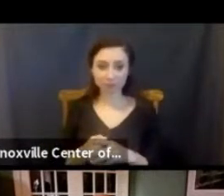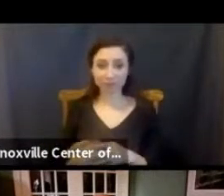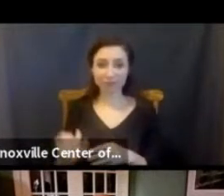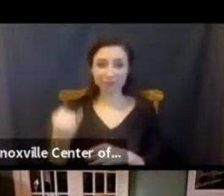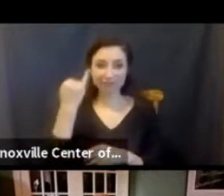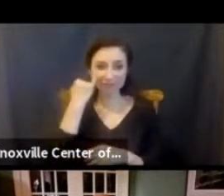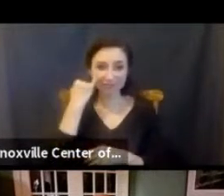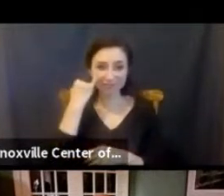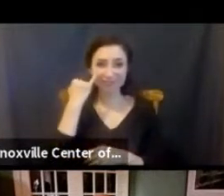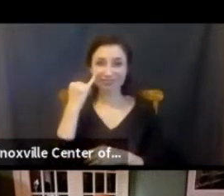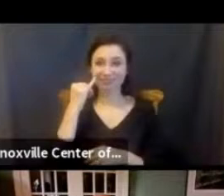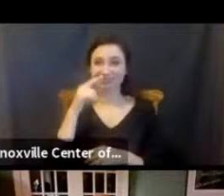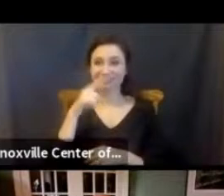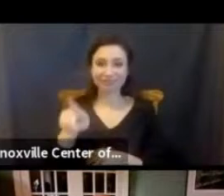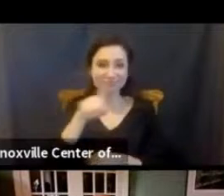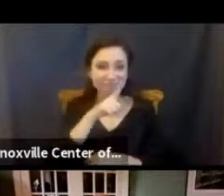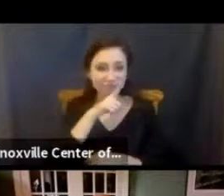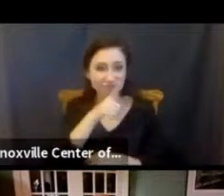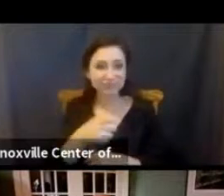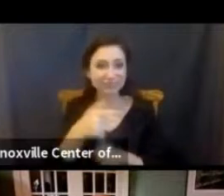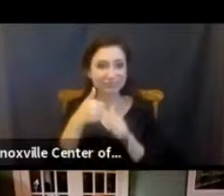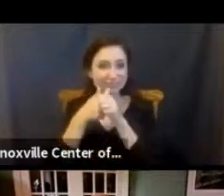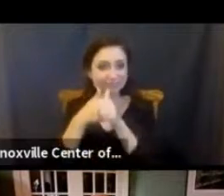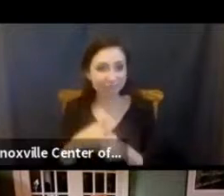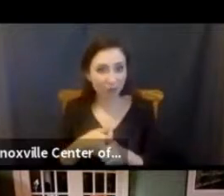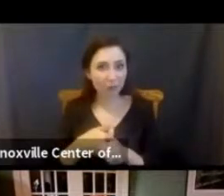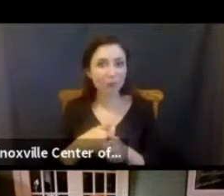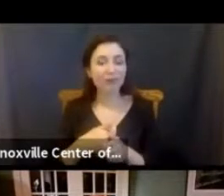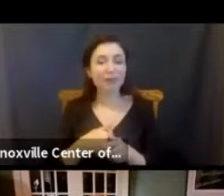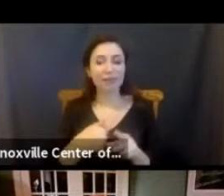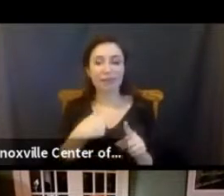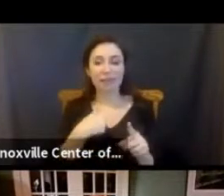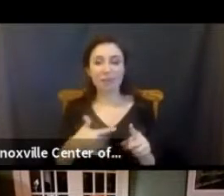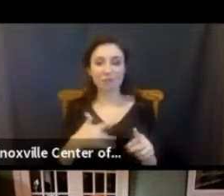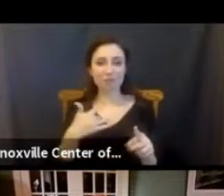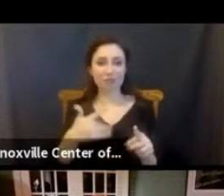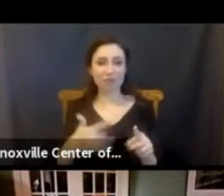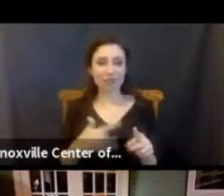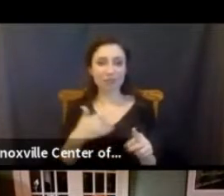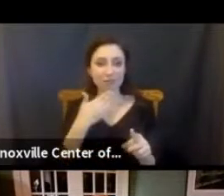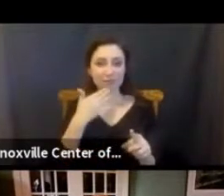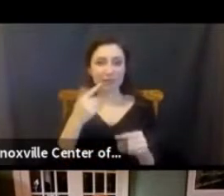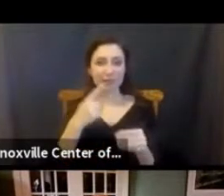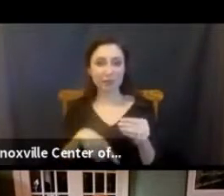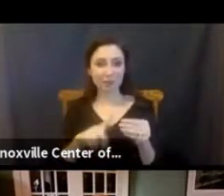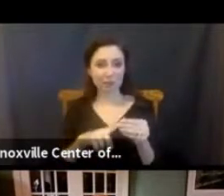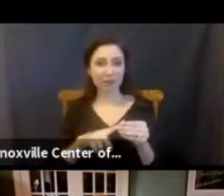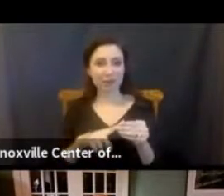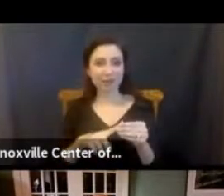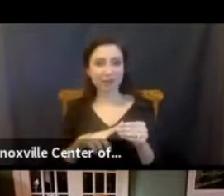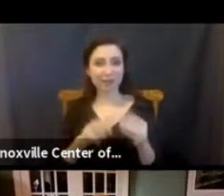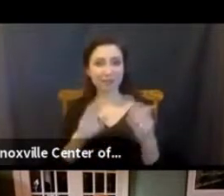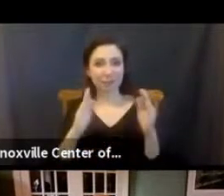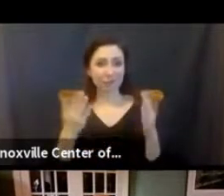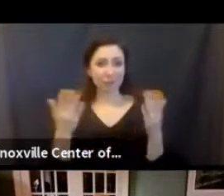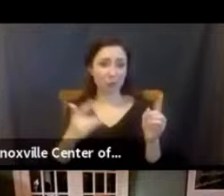they were really all precisely following that, I would feel better about it than I have in the